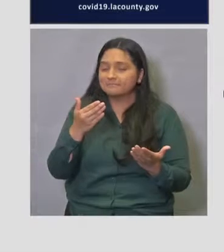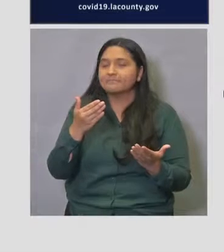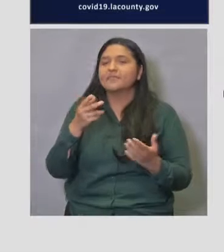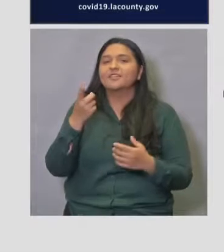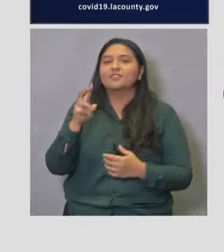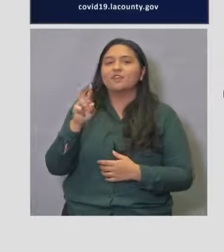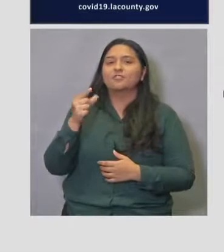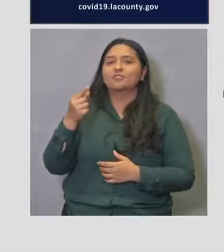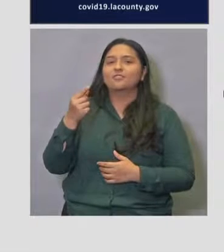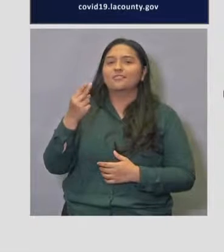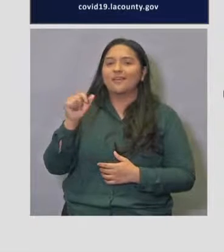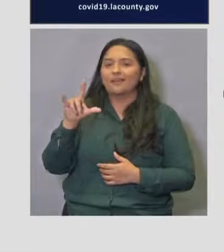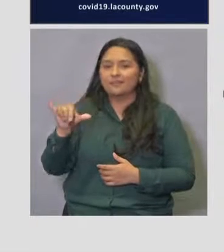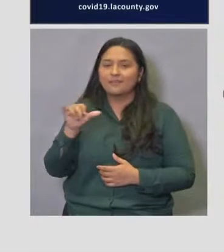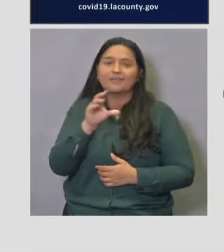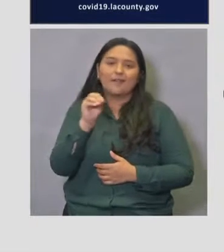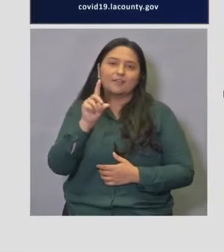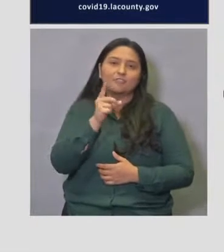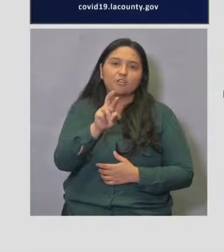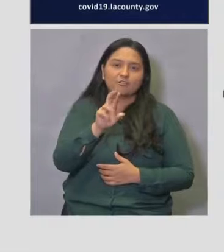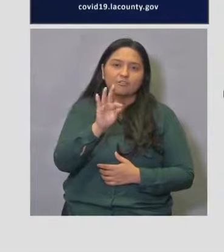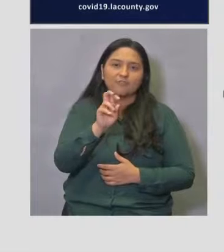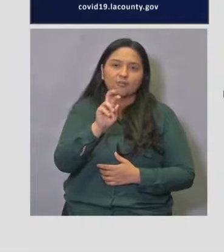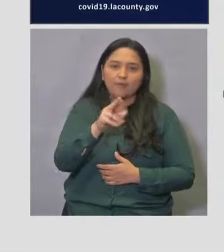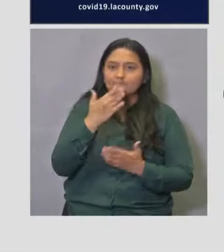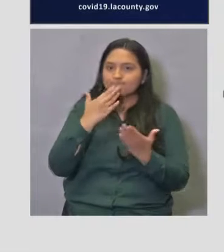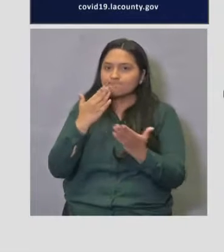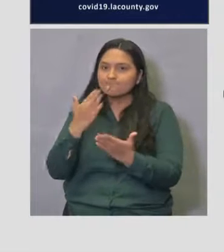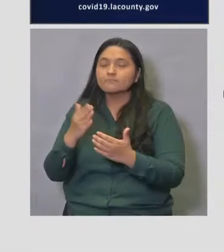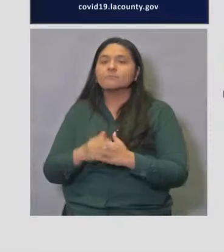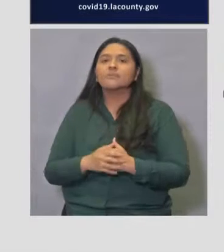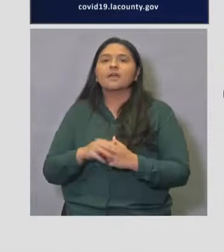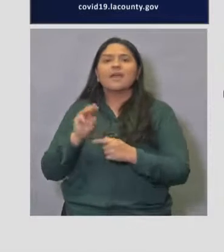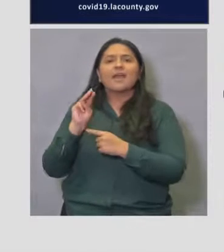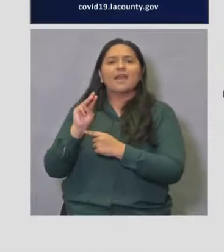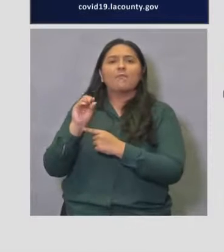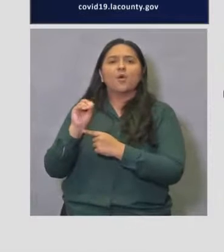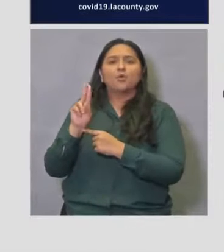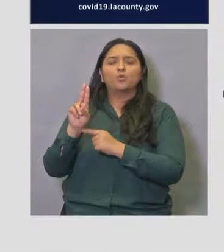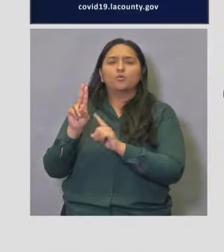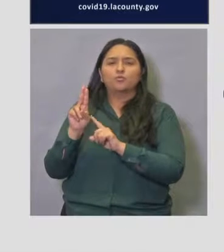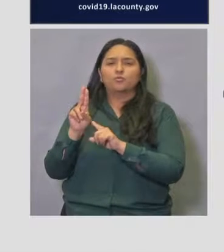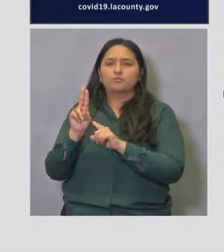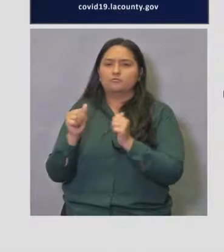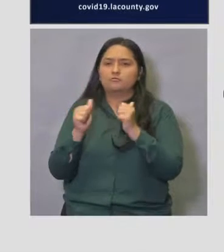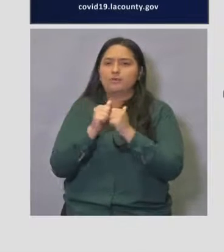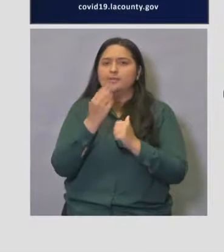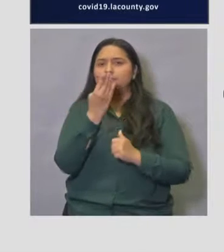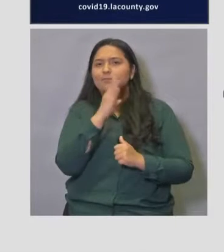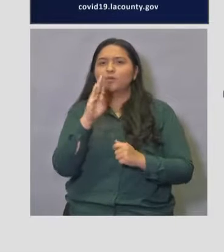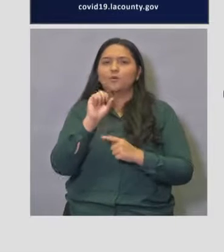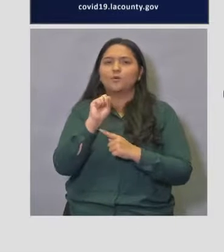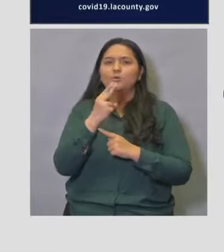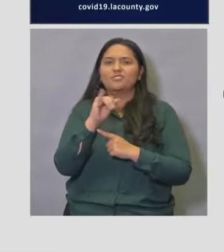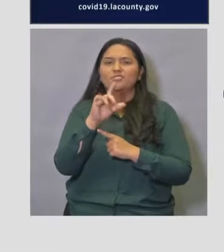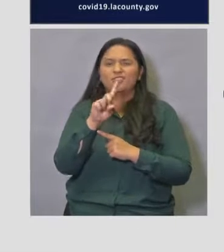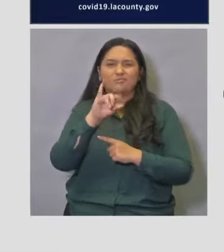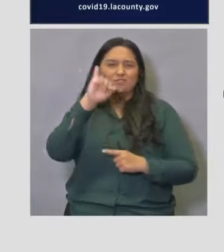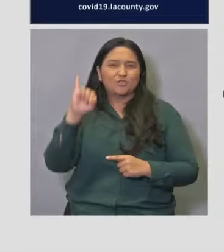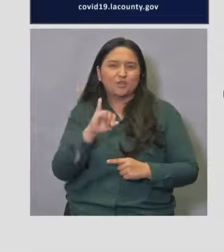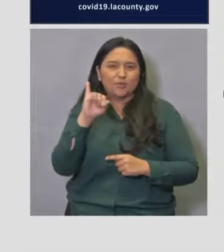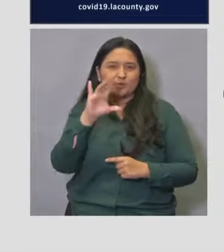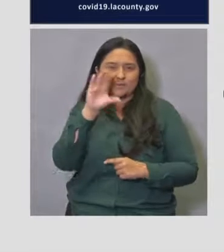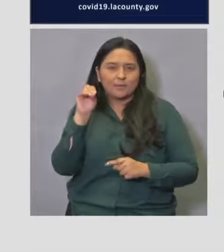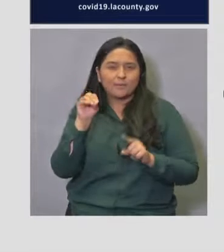Dr. Galley and Dr. Ferrer. The MOU with Blue Shield, is that kind